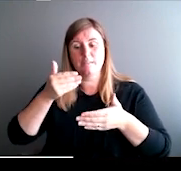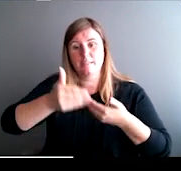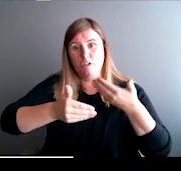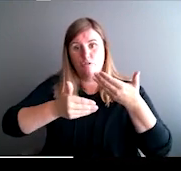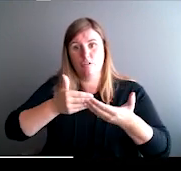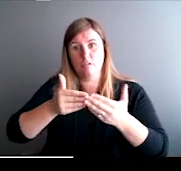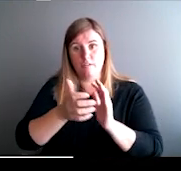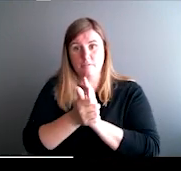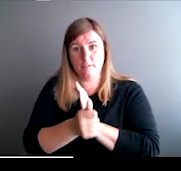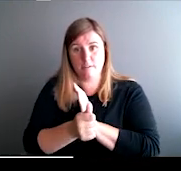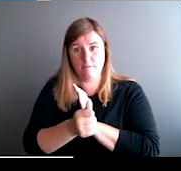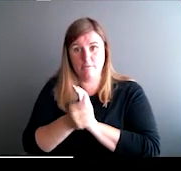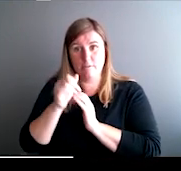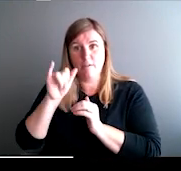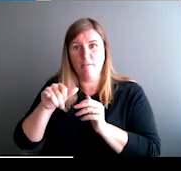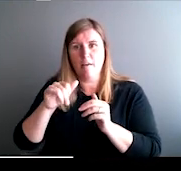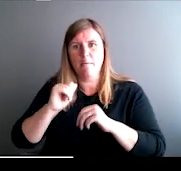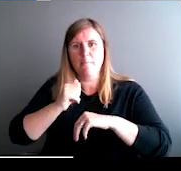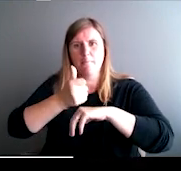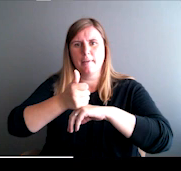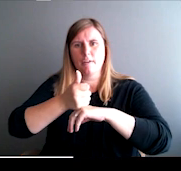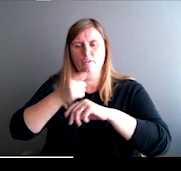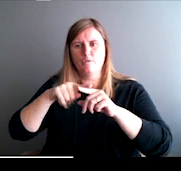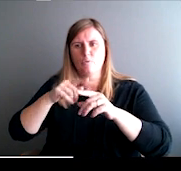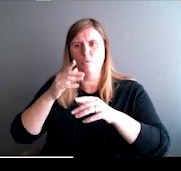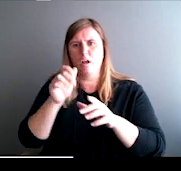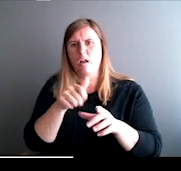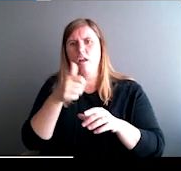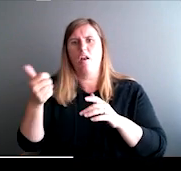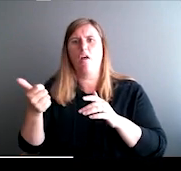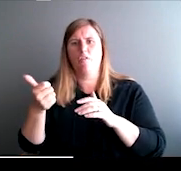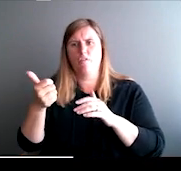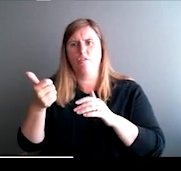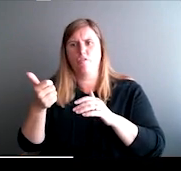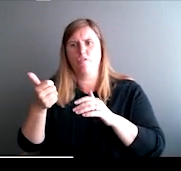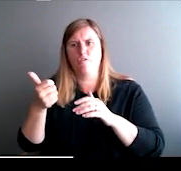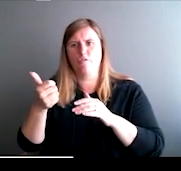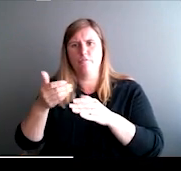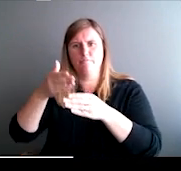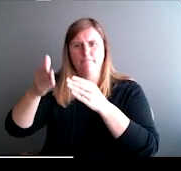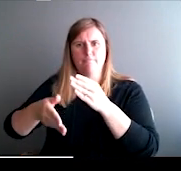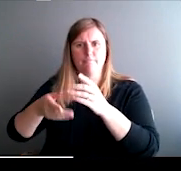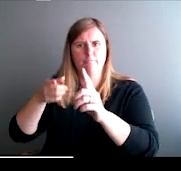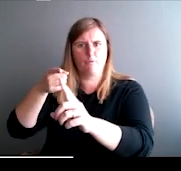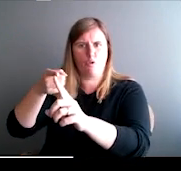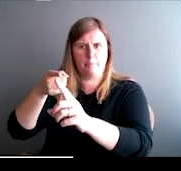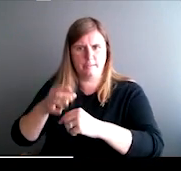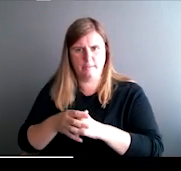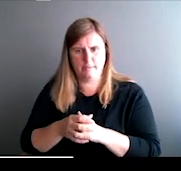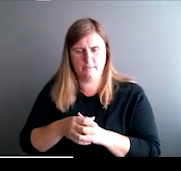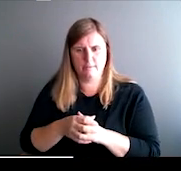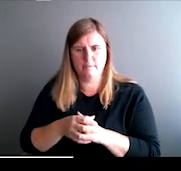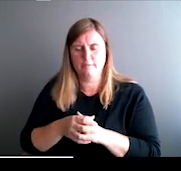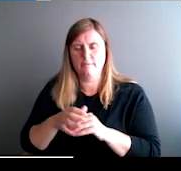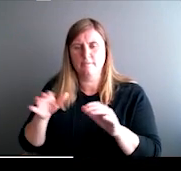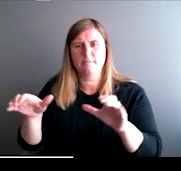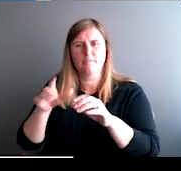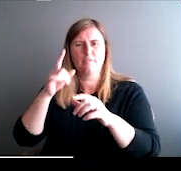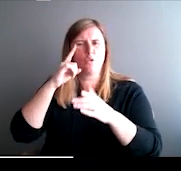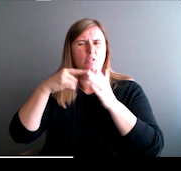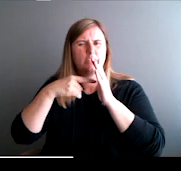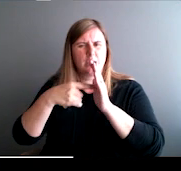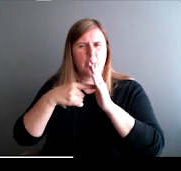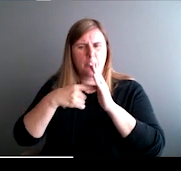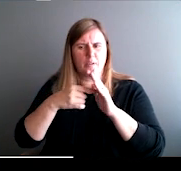of skills that build to some other terminal performance. As a small